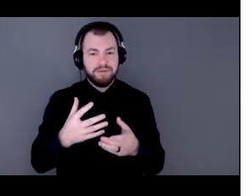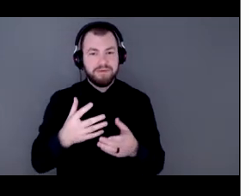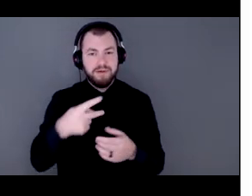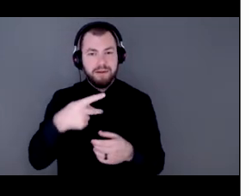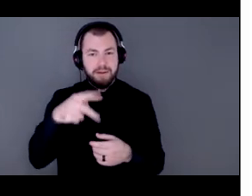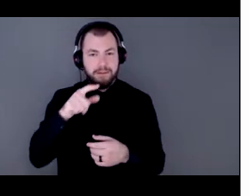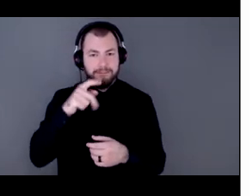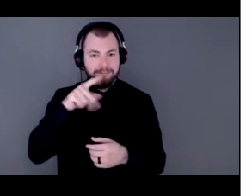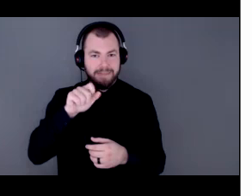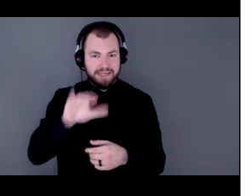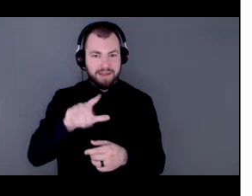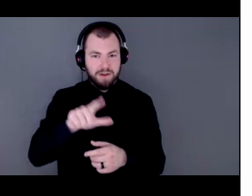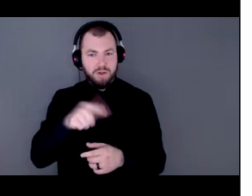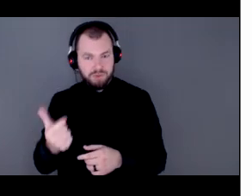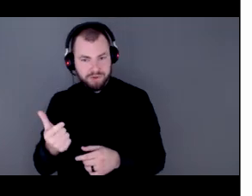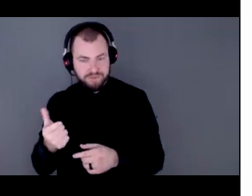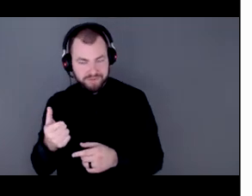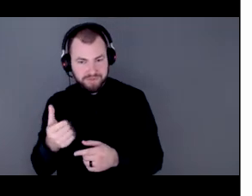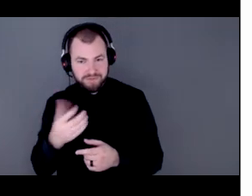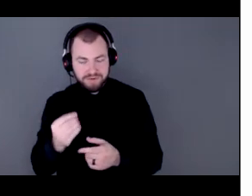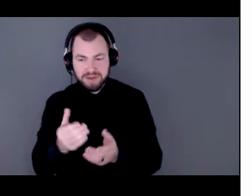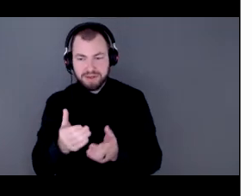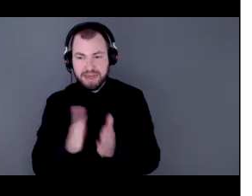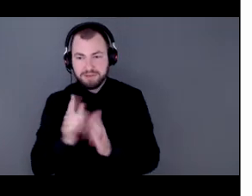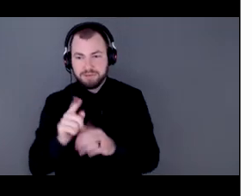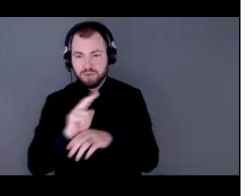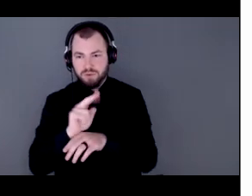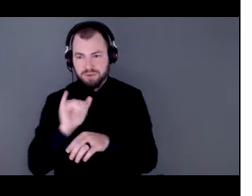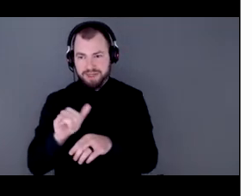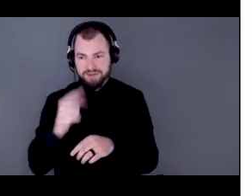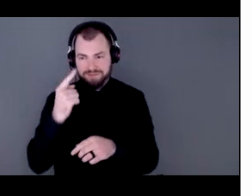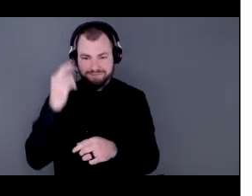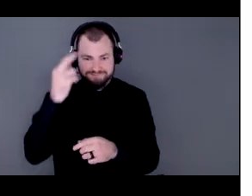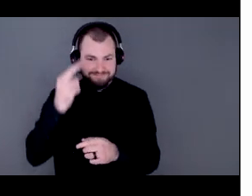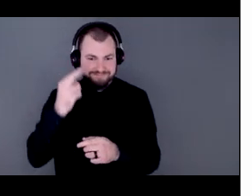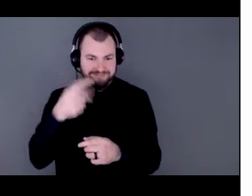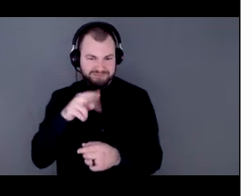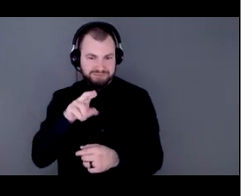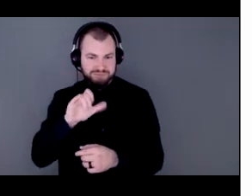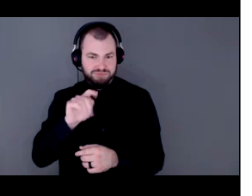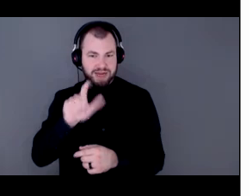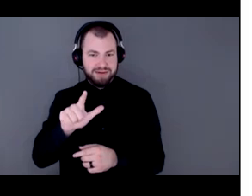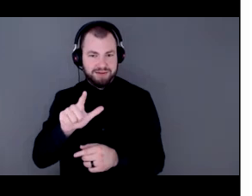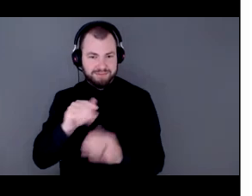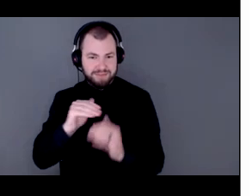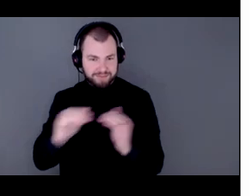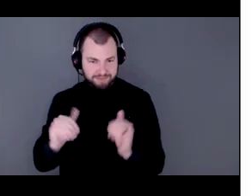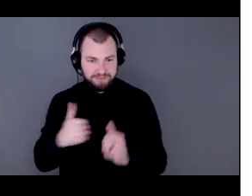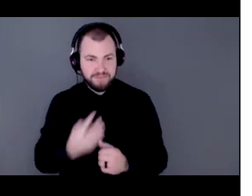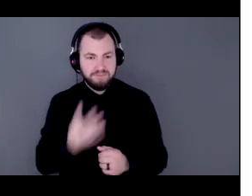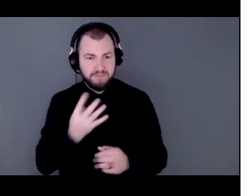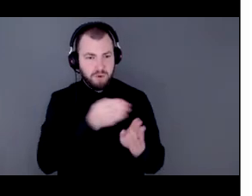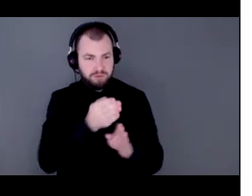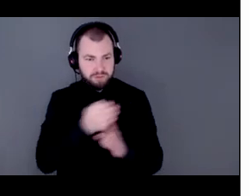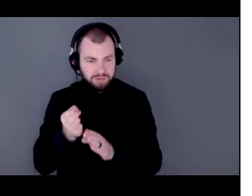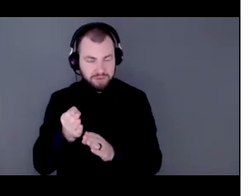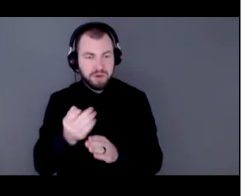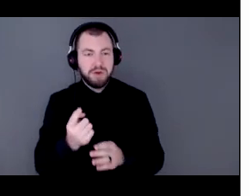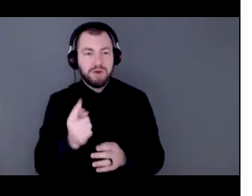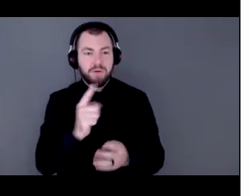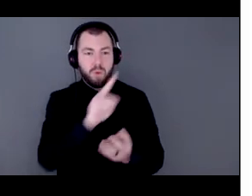them to surprisingly use it on a practical level. So we have four different tracks. The first 1-3 tracks is